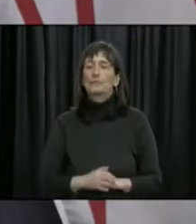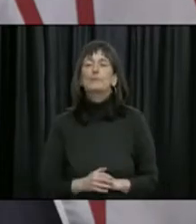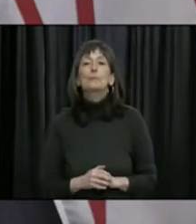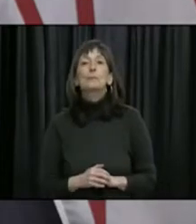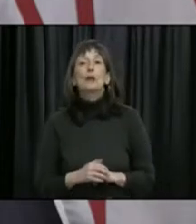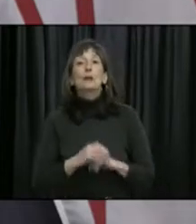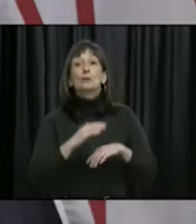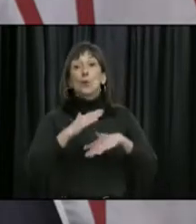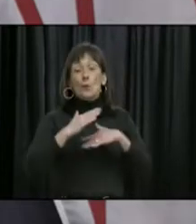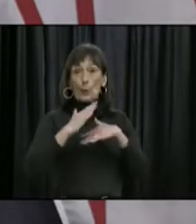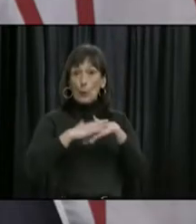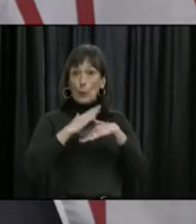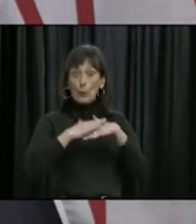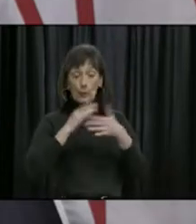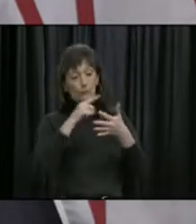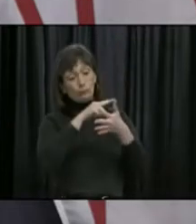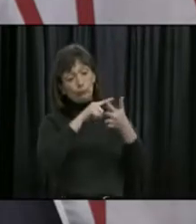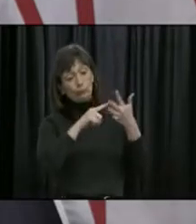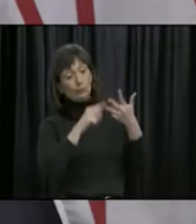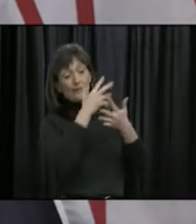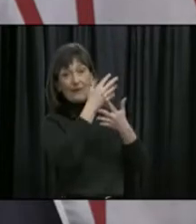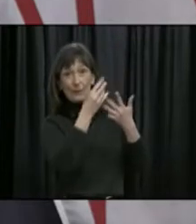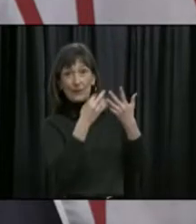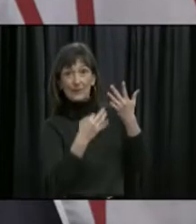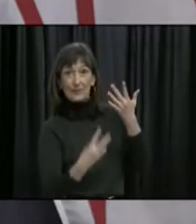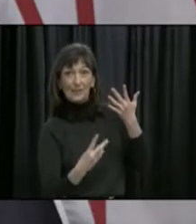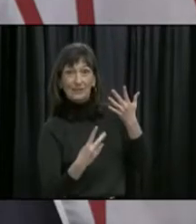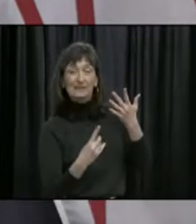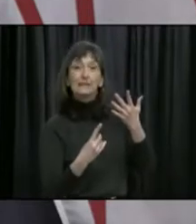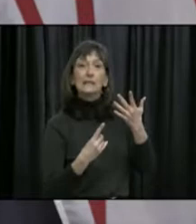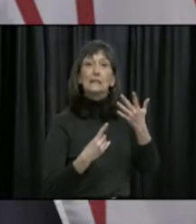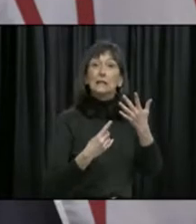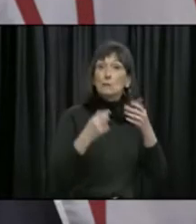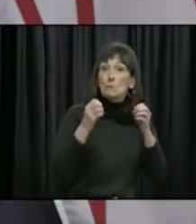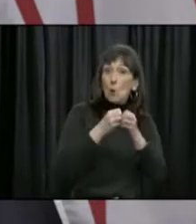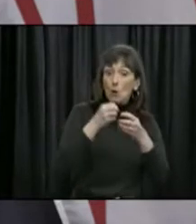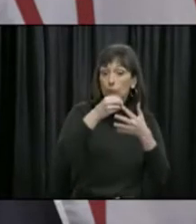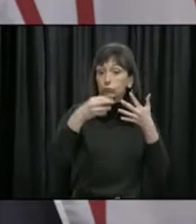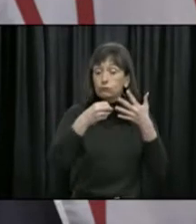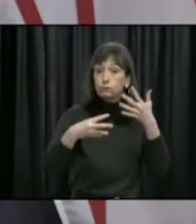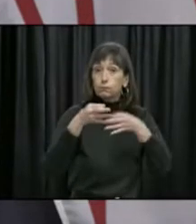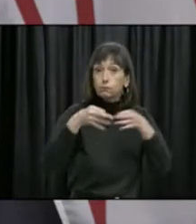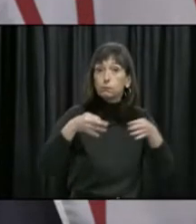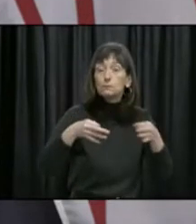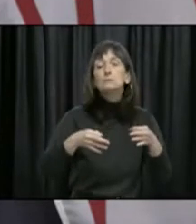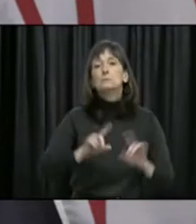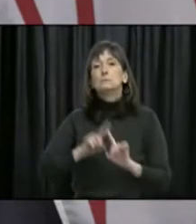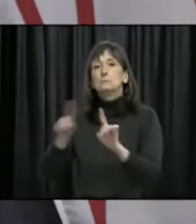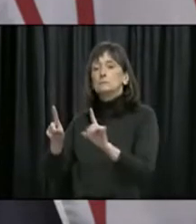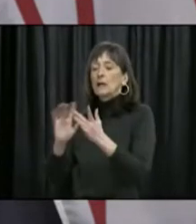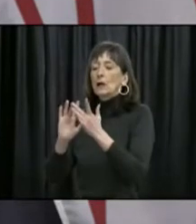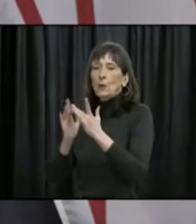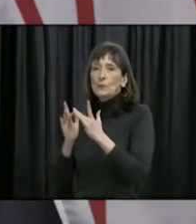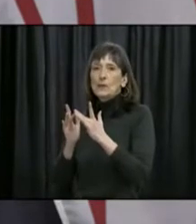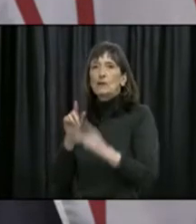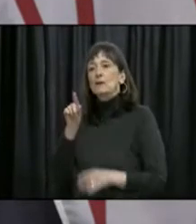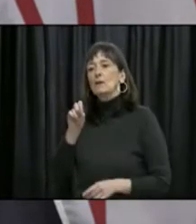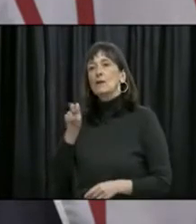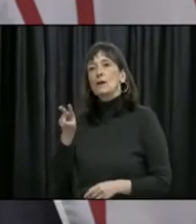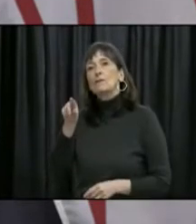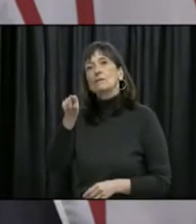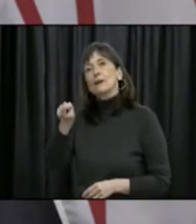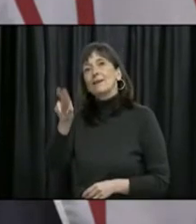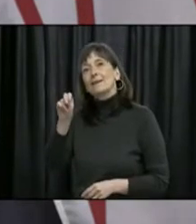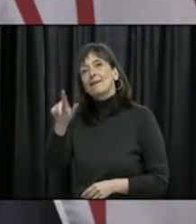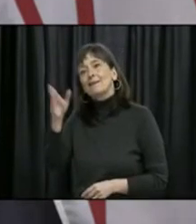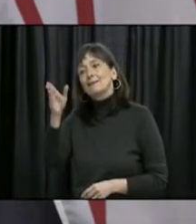system, including a detailed summary of public health guidance for all alert levels, please visit gov.nl.ca slash COVID